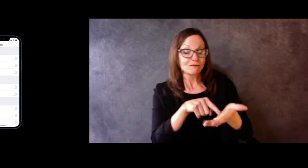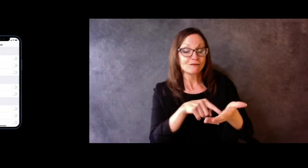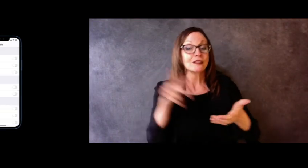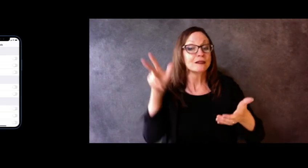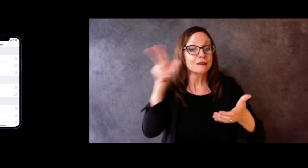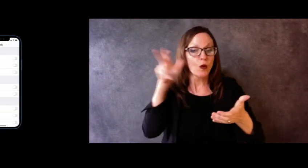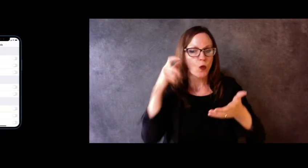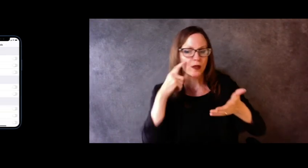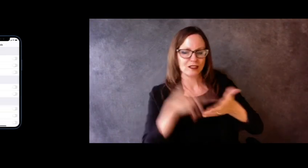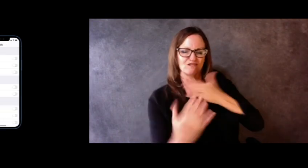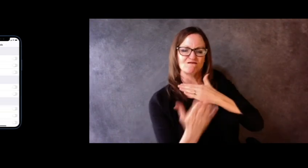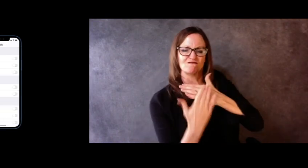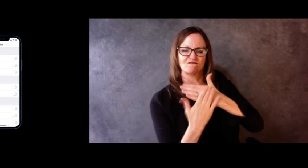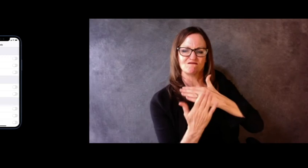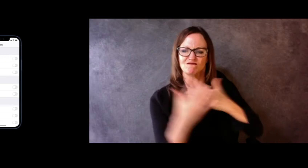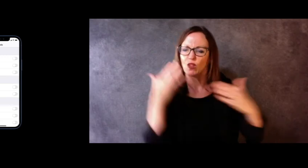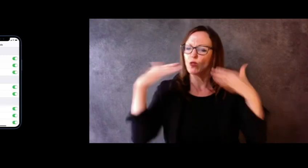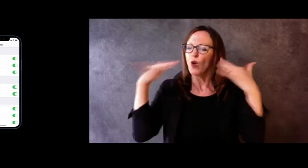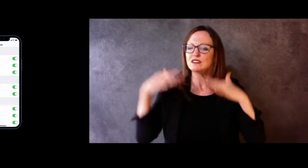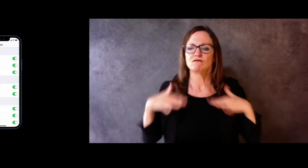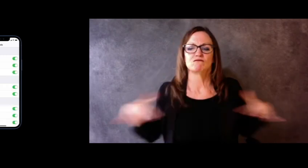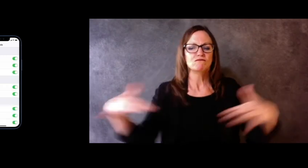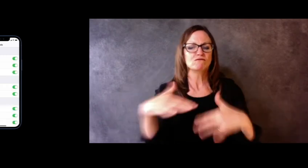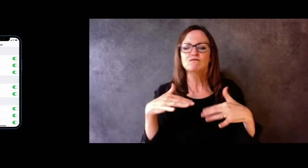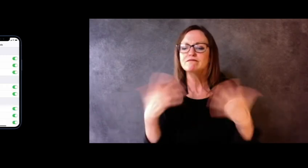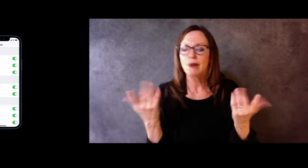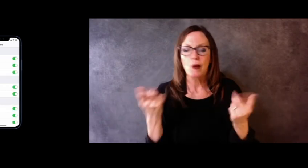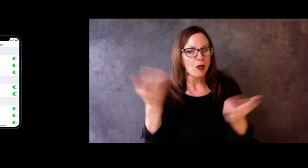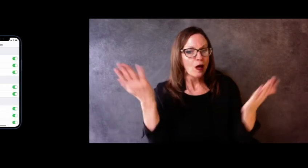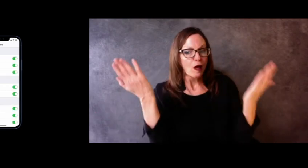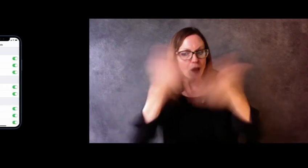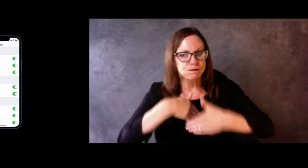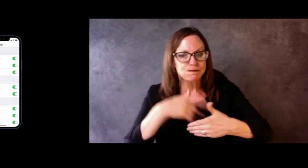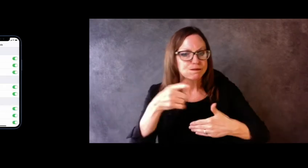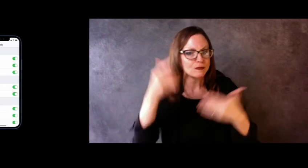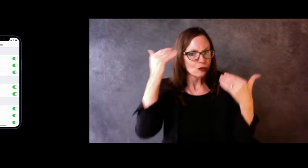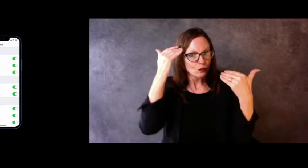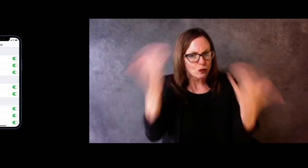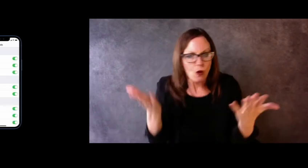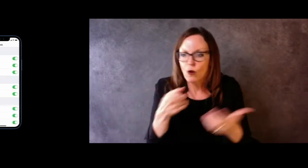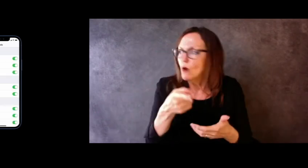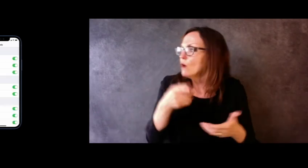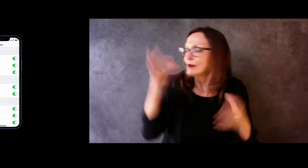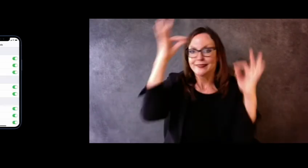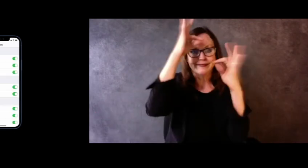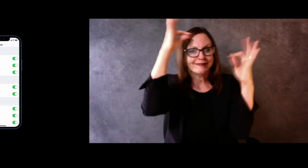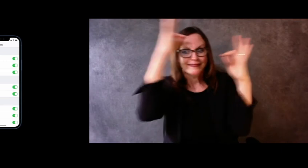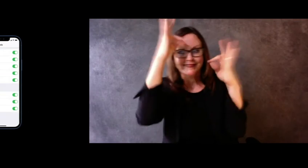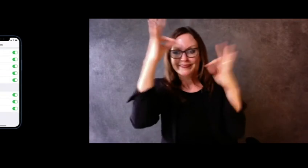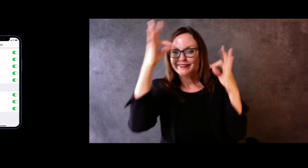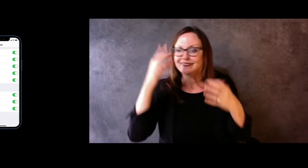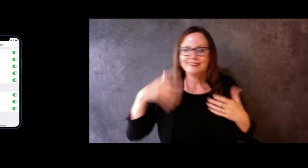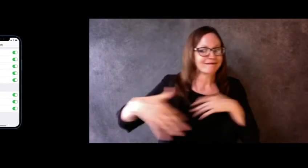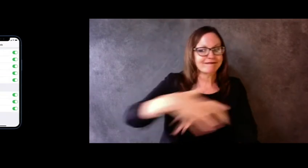might otherwise miss audible environmental alerts around them. Your iPhone can continuously listen for certain sounds, such as a crying